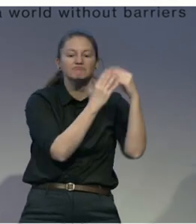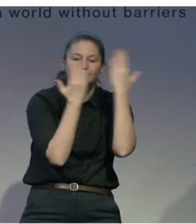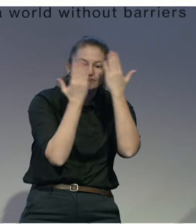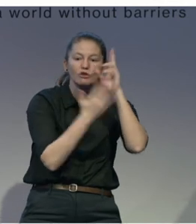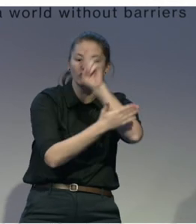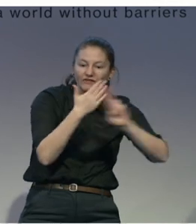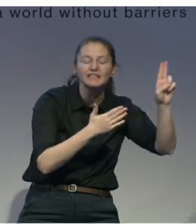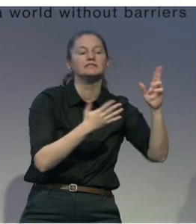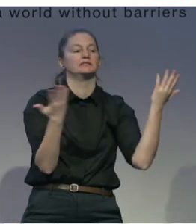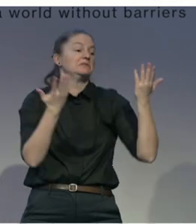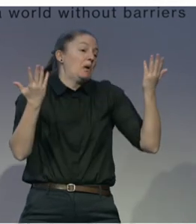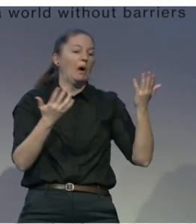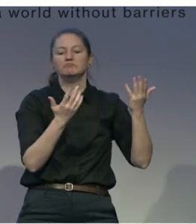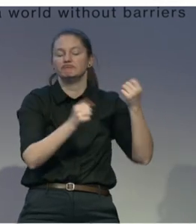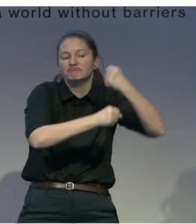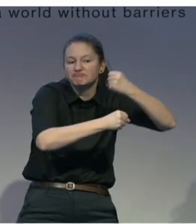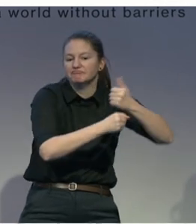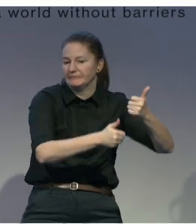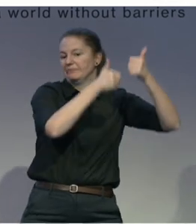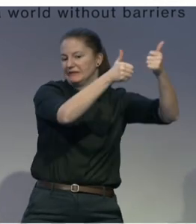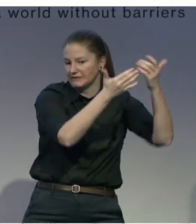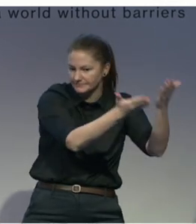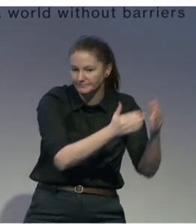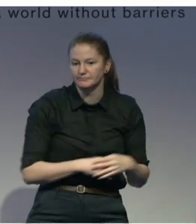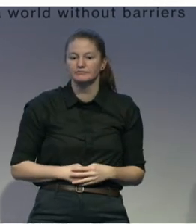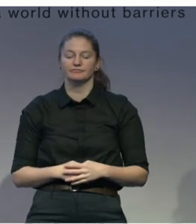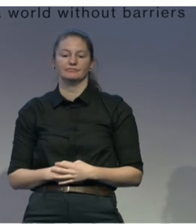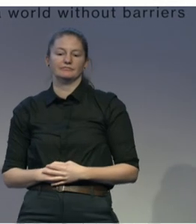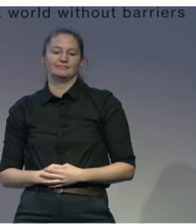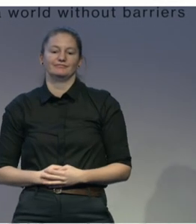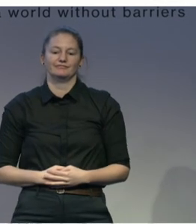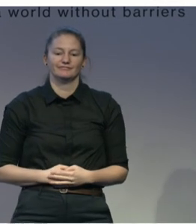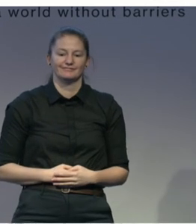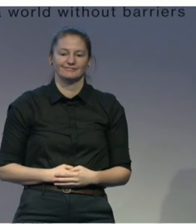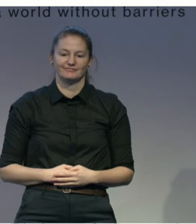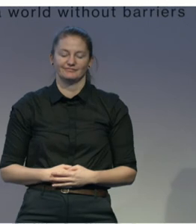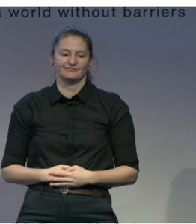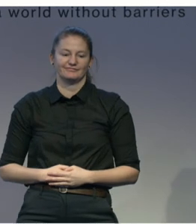implements a community